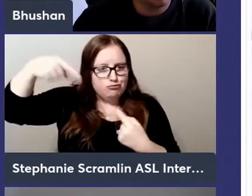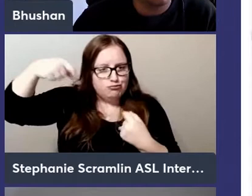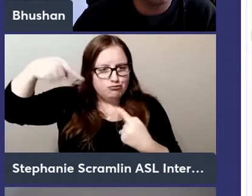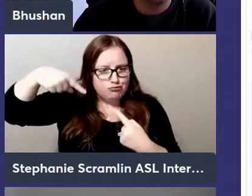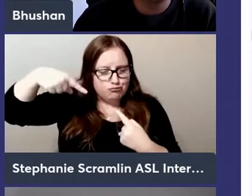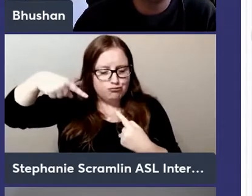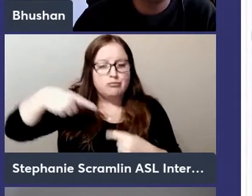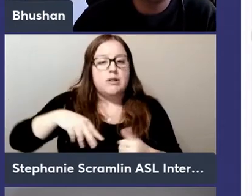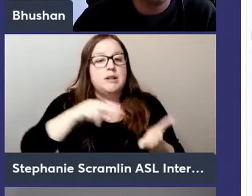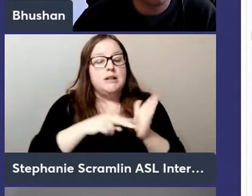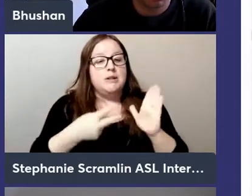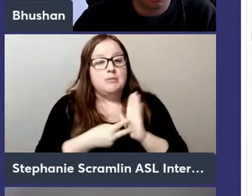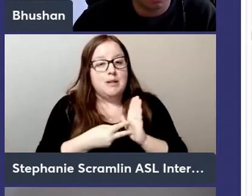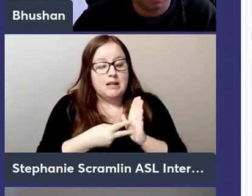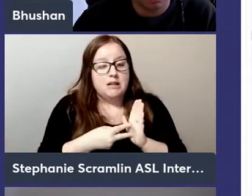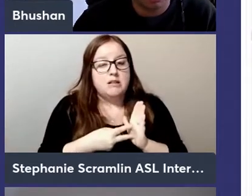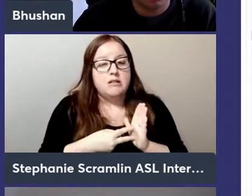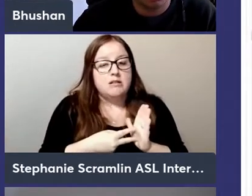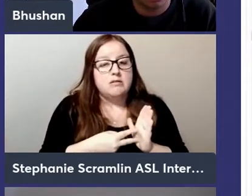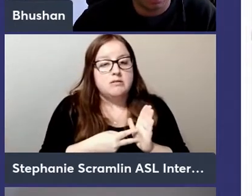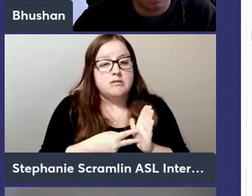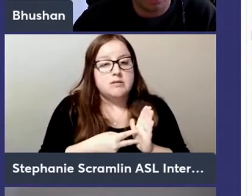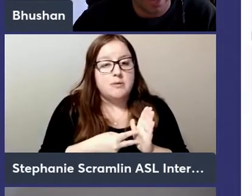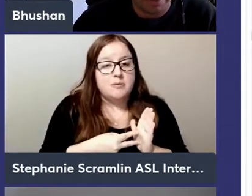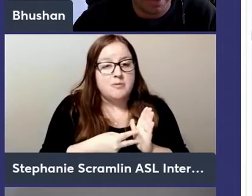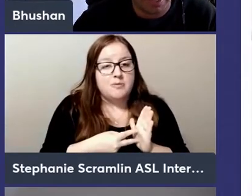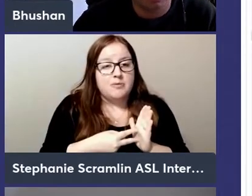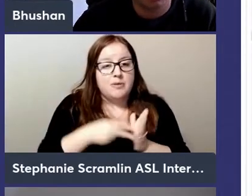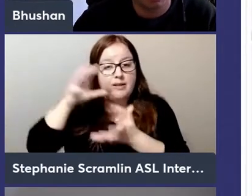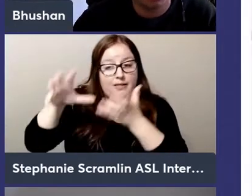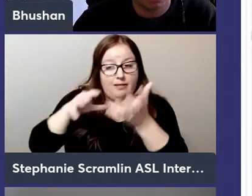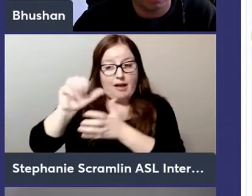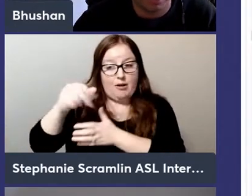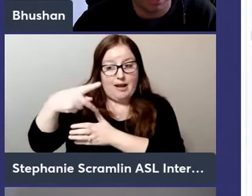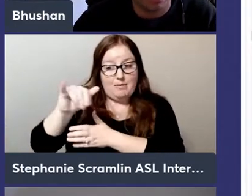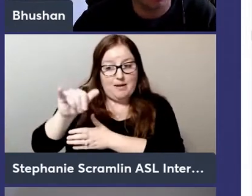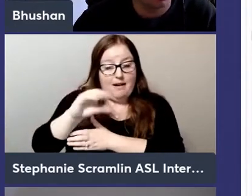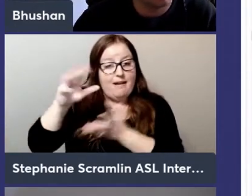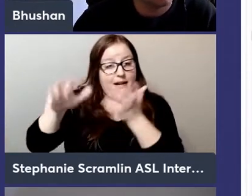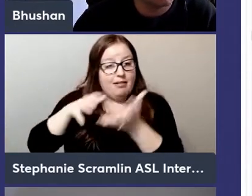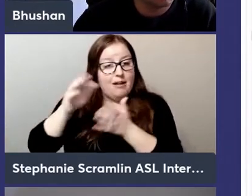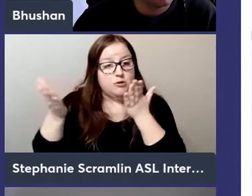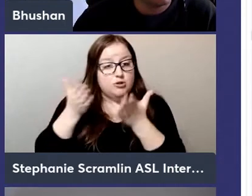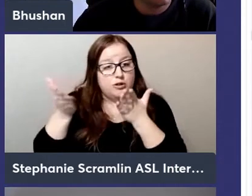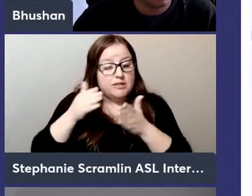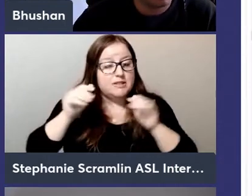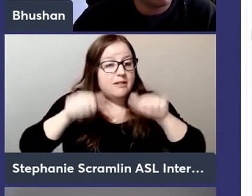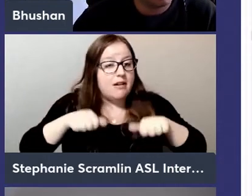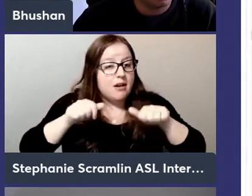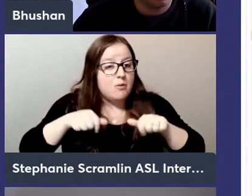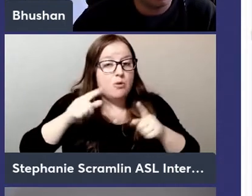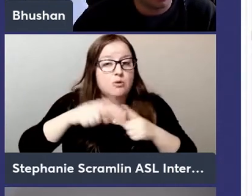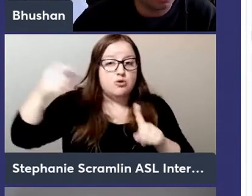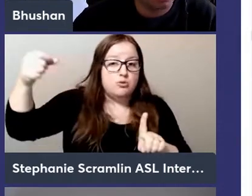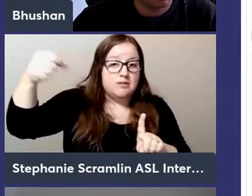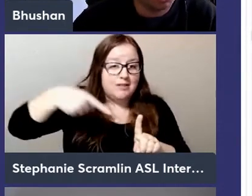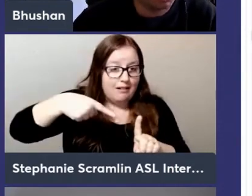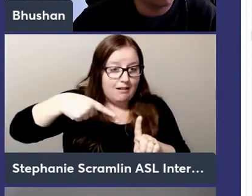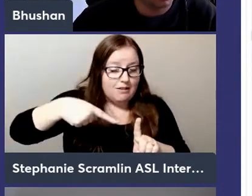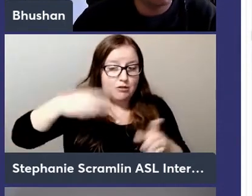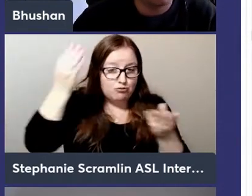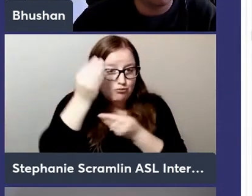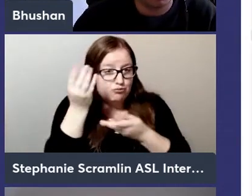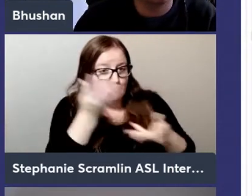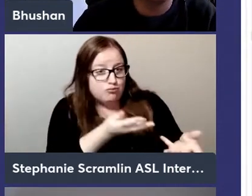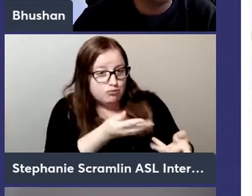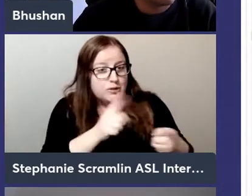through which the cloud APIs and cloud service is able to send instructions to